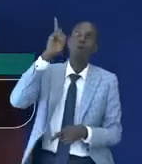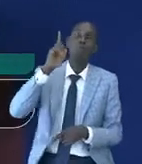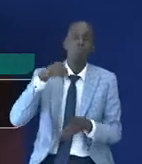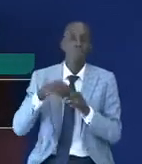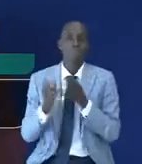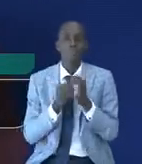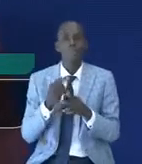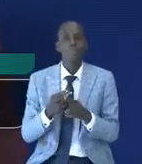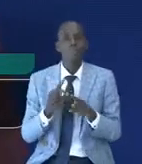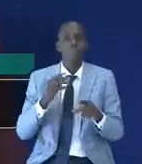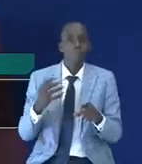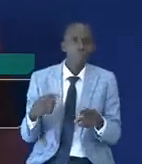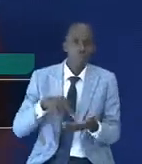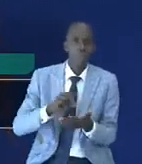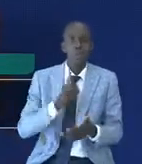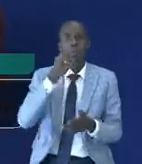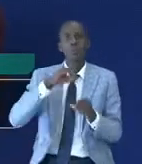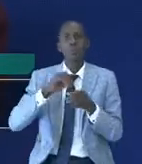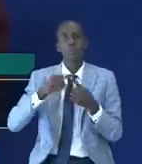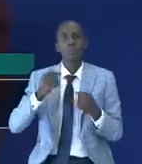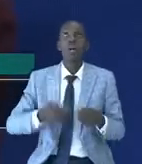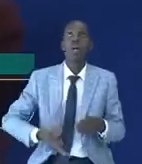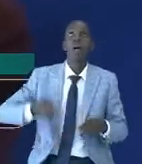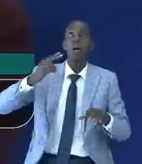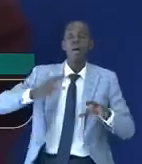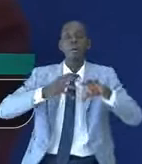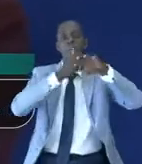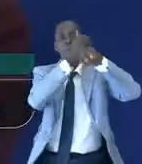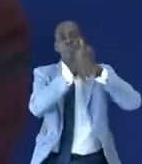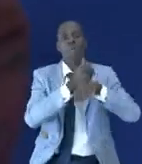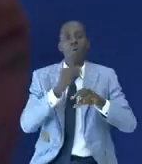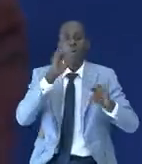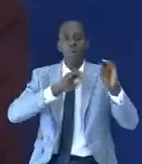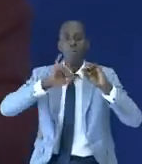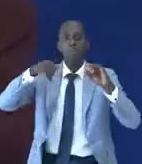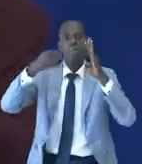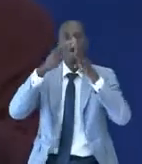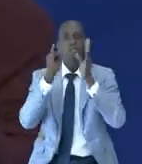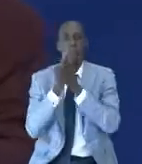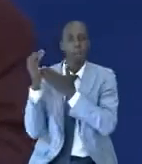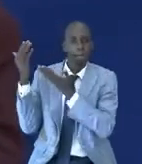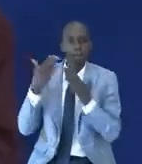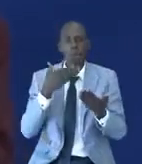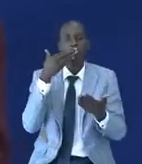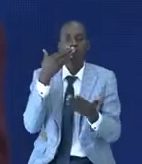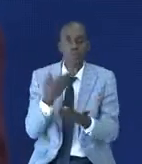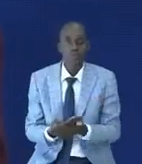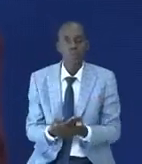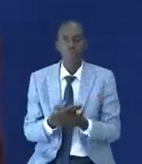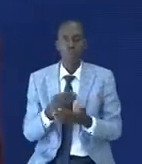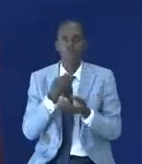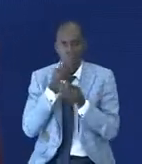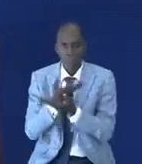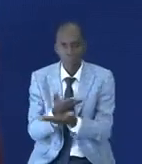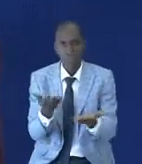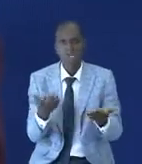high mountain, O Jerusalem, that bringeth good tidings. It says, lift up thy